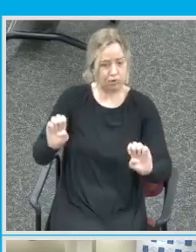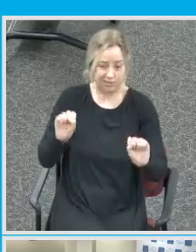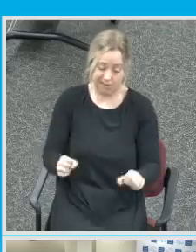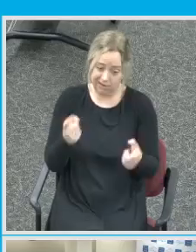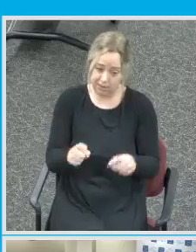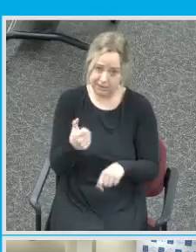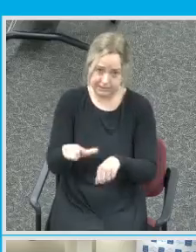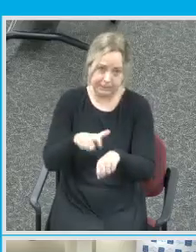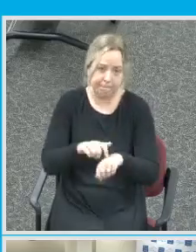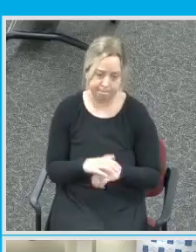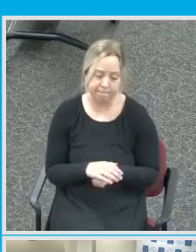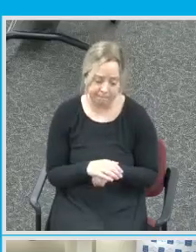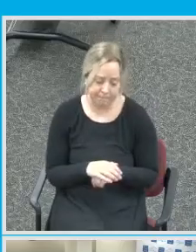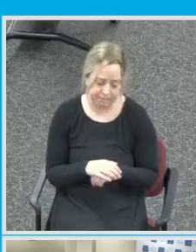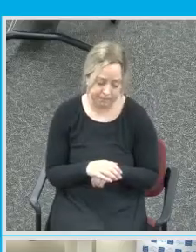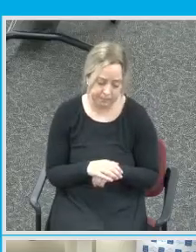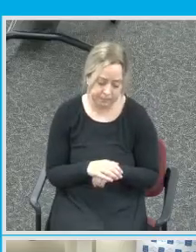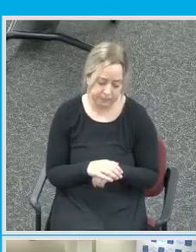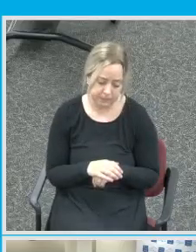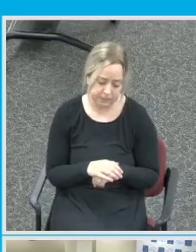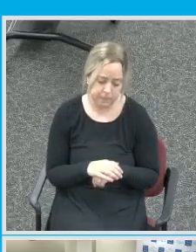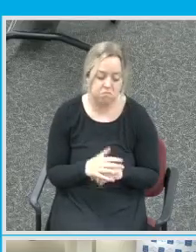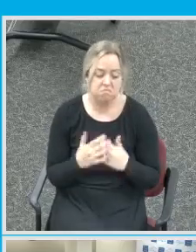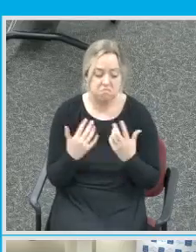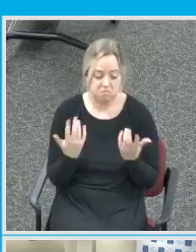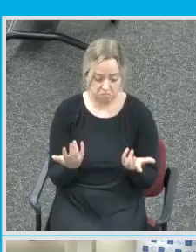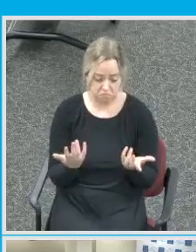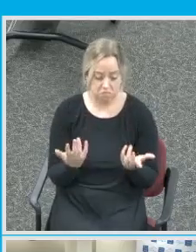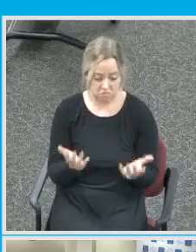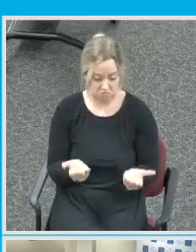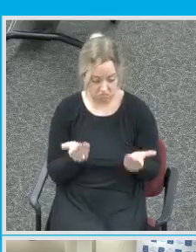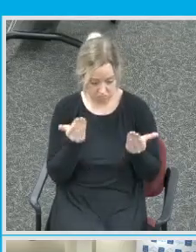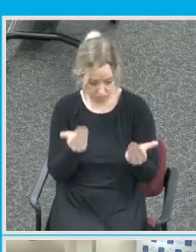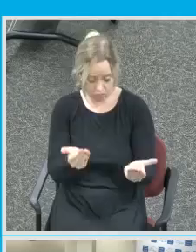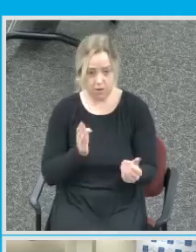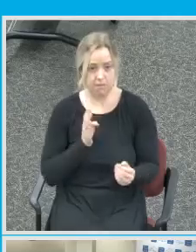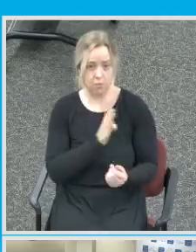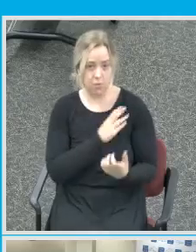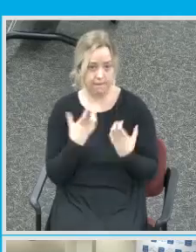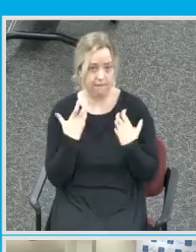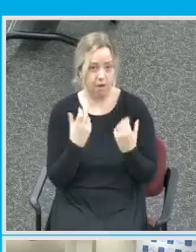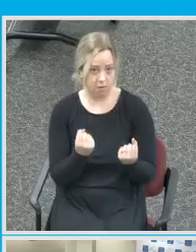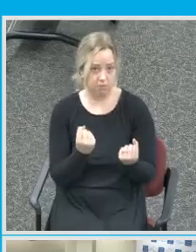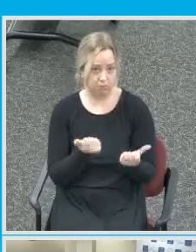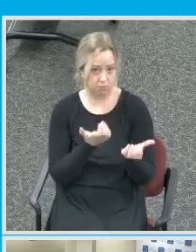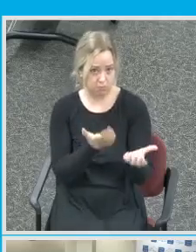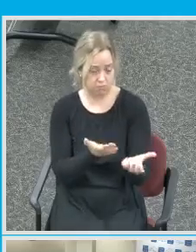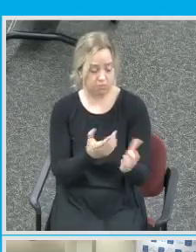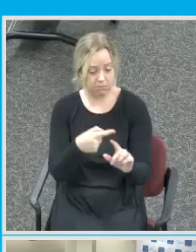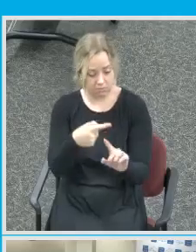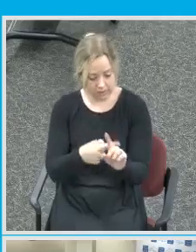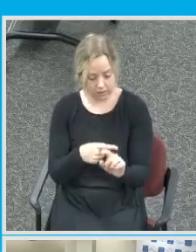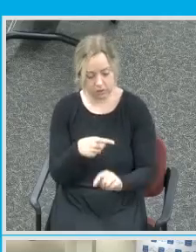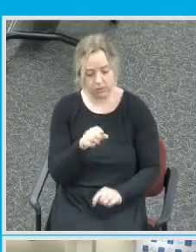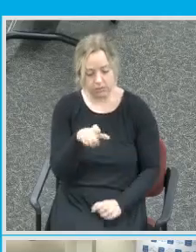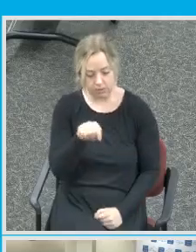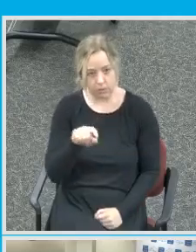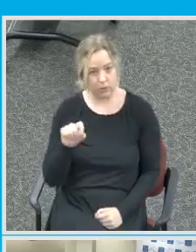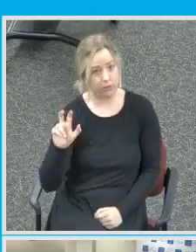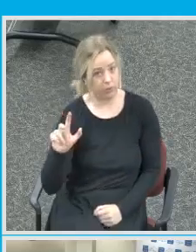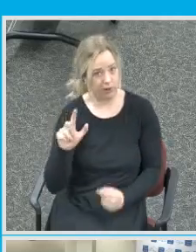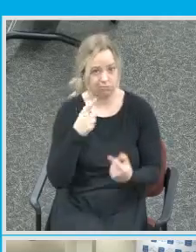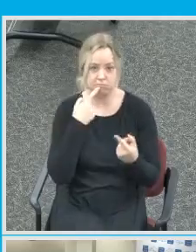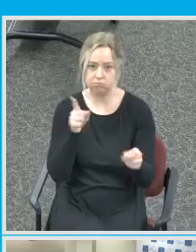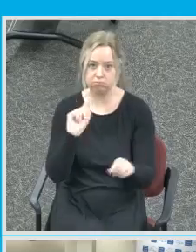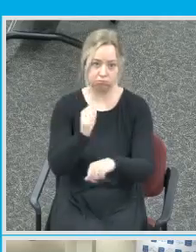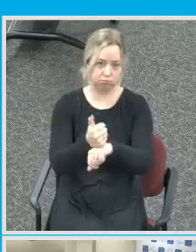time. Now, therefore, be it resolved by the El Paso County Board of Health that the month of September 23 is proclaimed